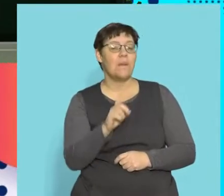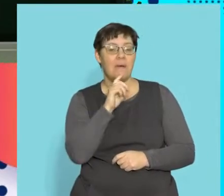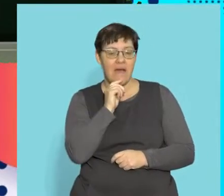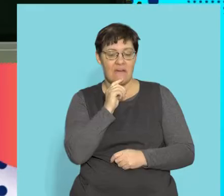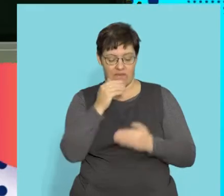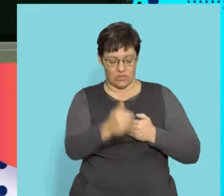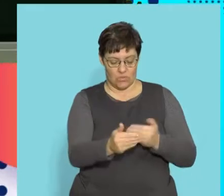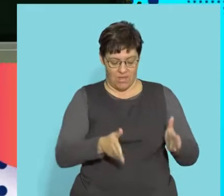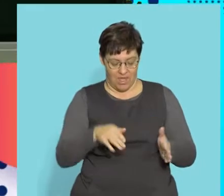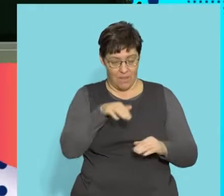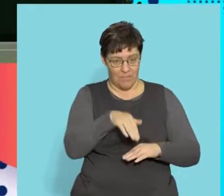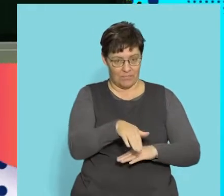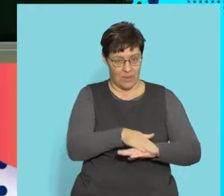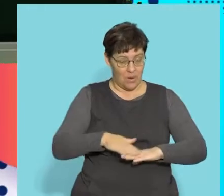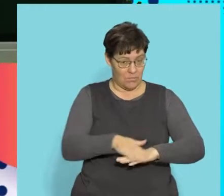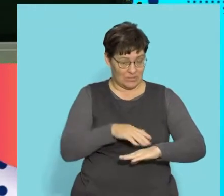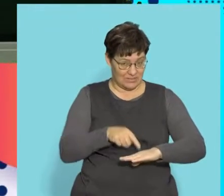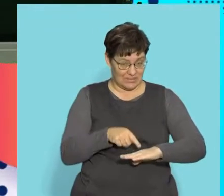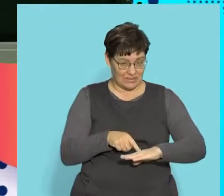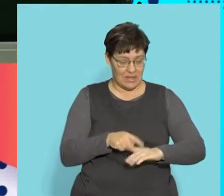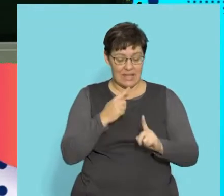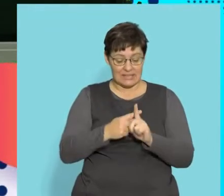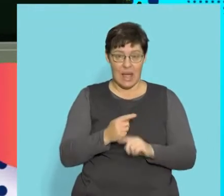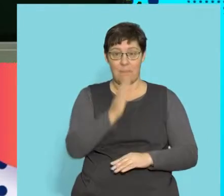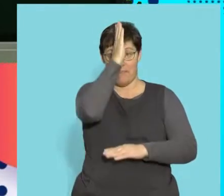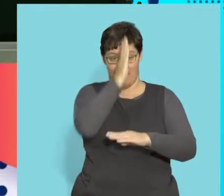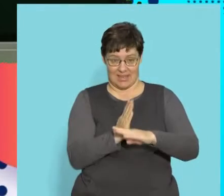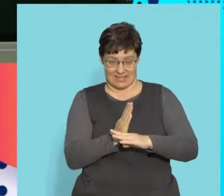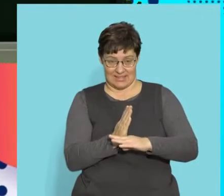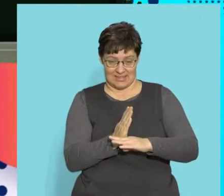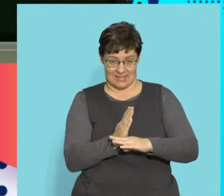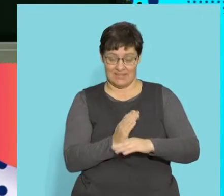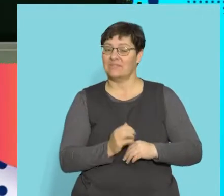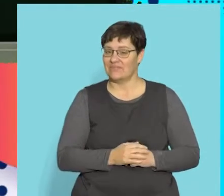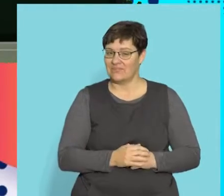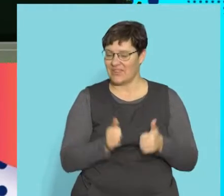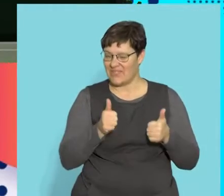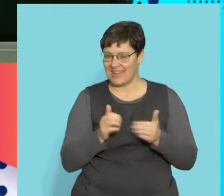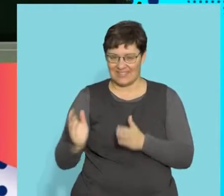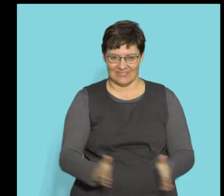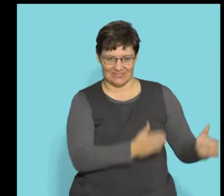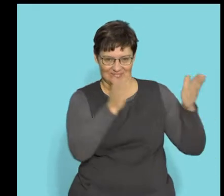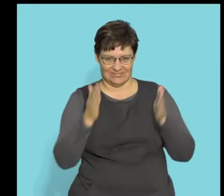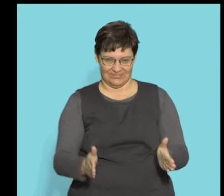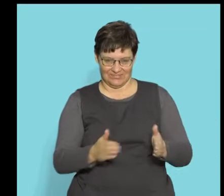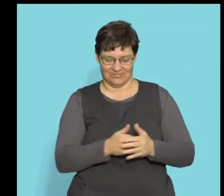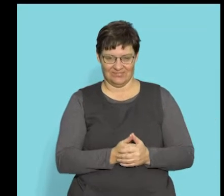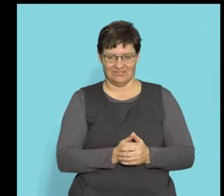square at the bottom, and I multiplied it by the height of the cube. Great, let's go on to the next slide.